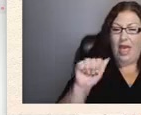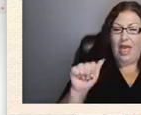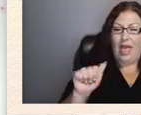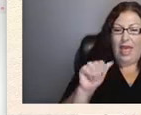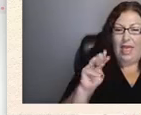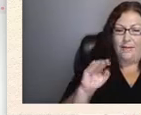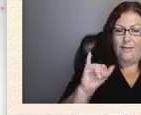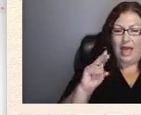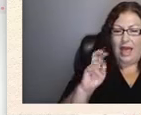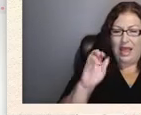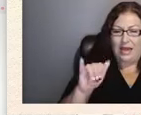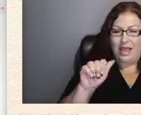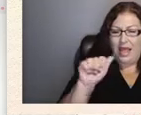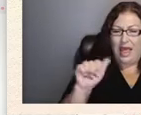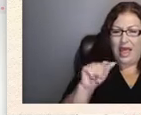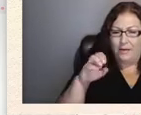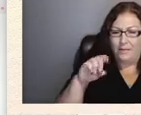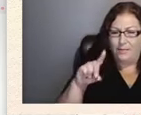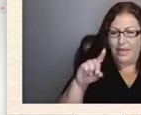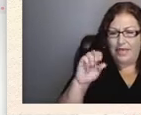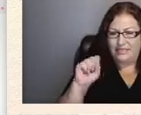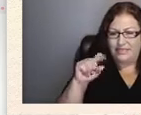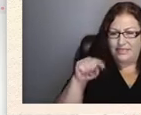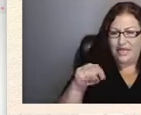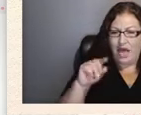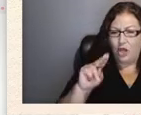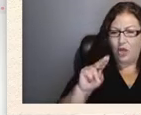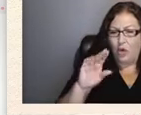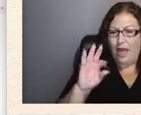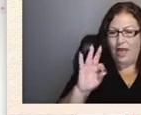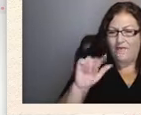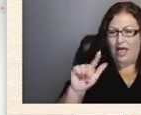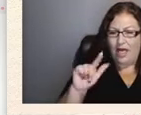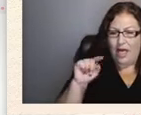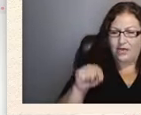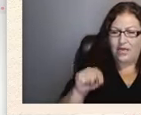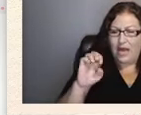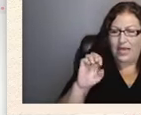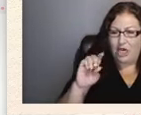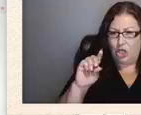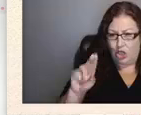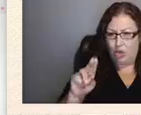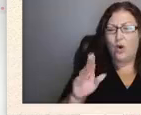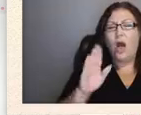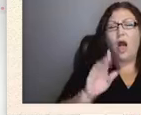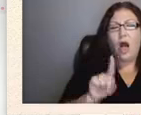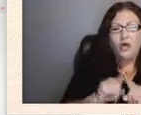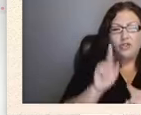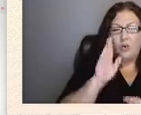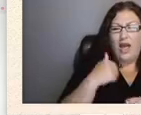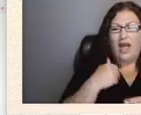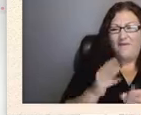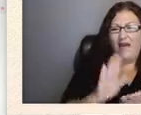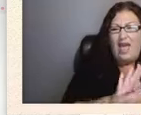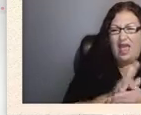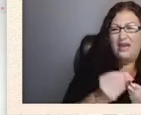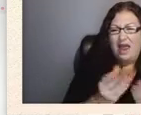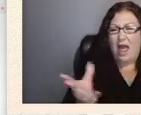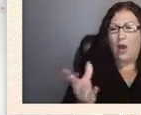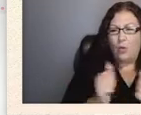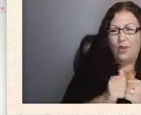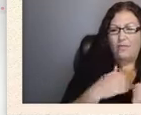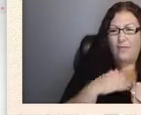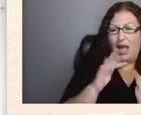aminey@peeds.ufl.edu. There will also be a handout going along with this presentation with my contact information on it as